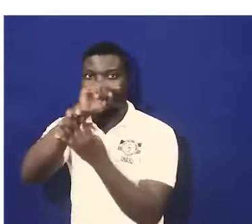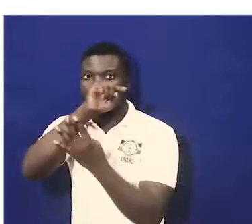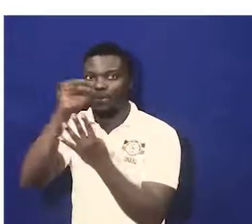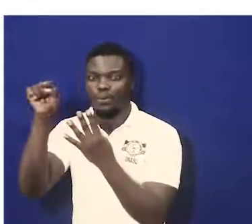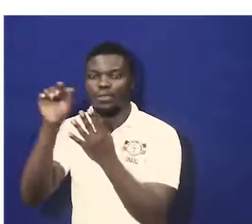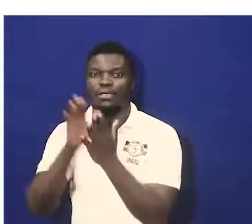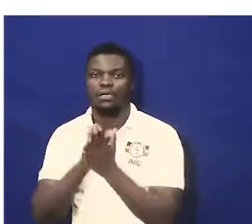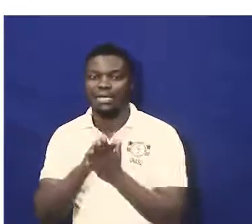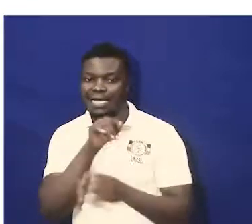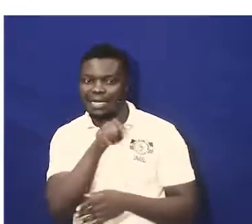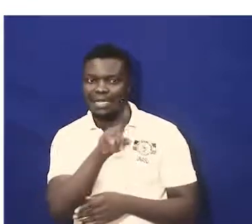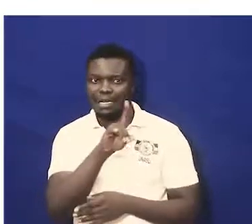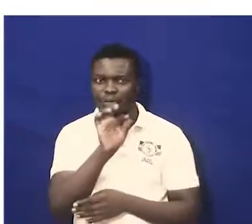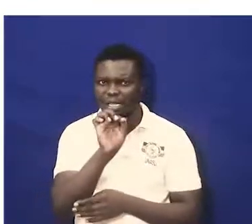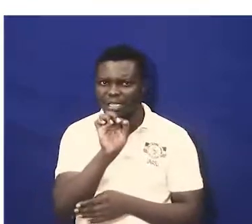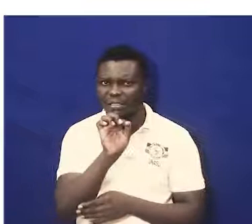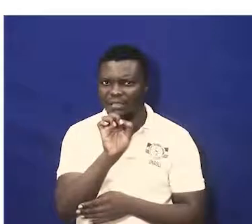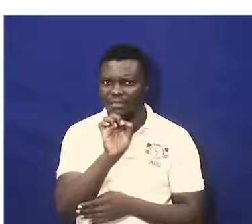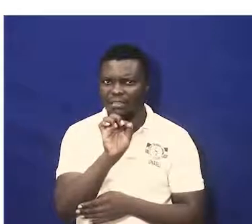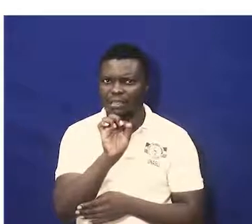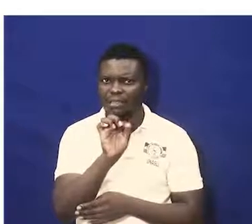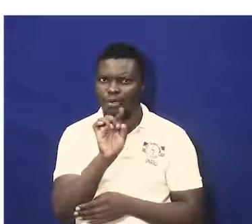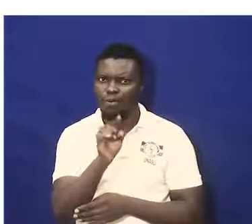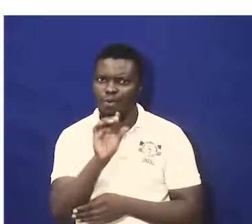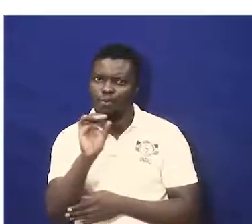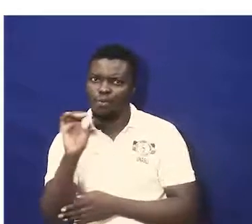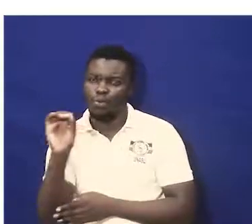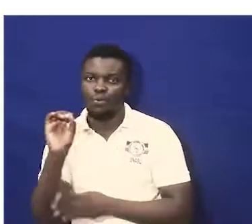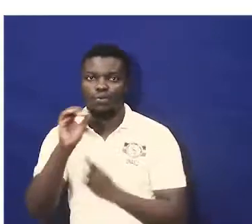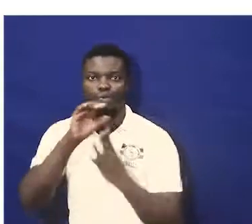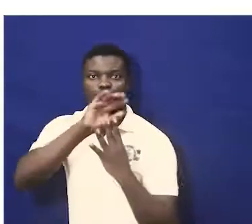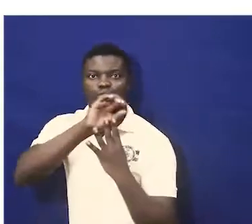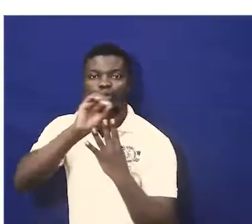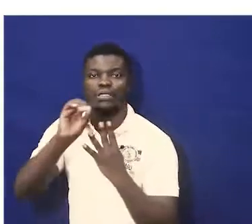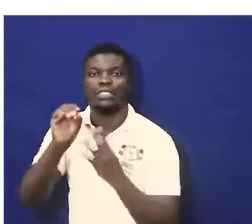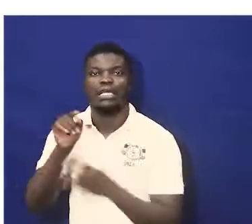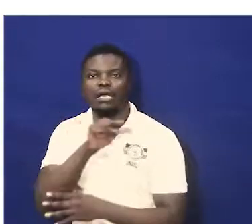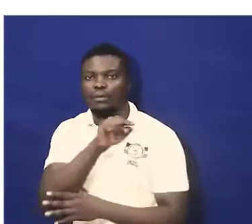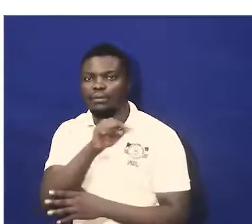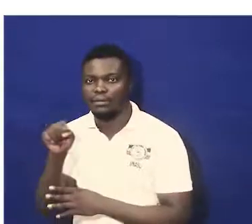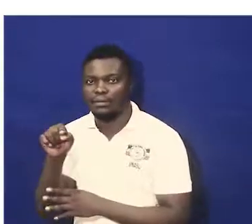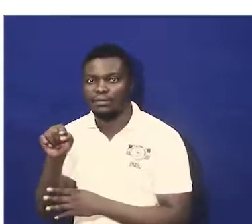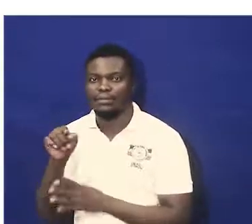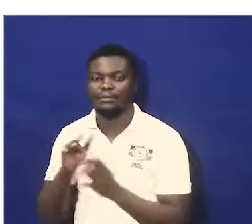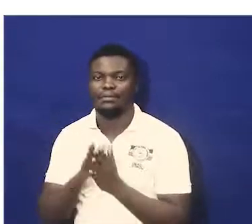3 and the 4 zeros in front of 18.